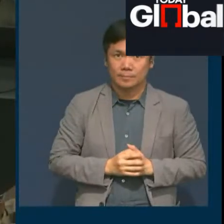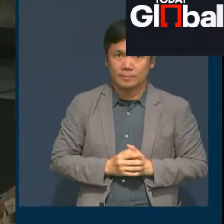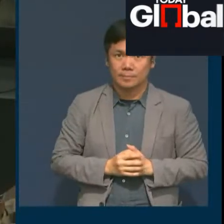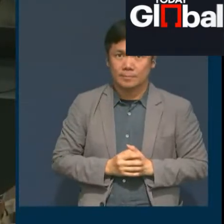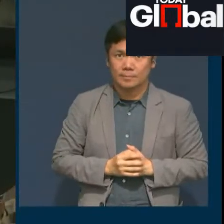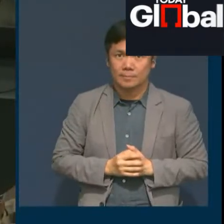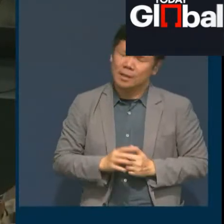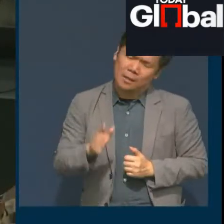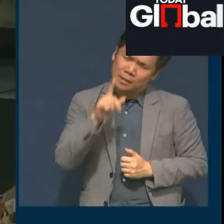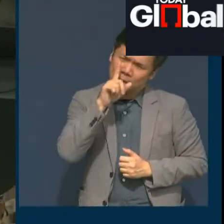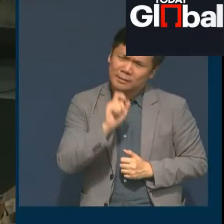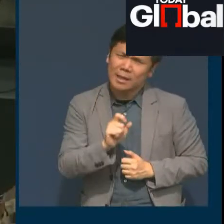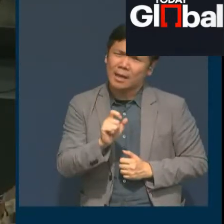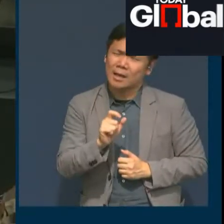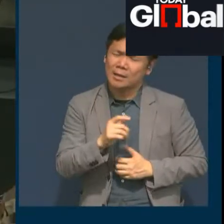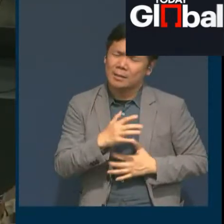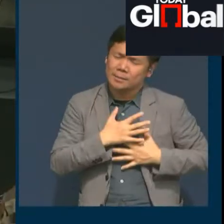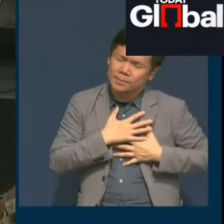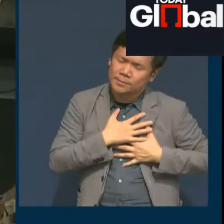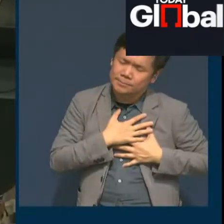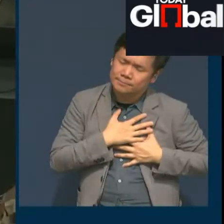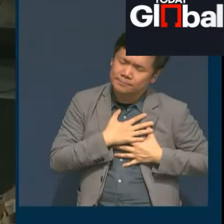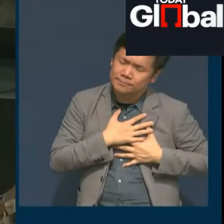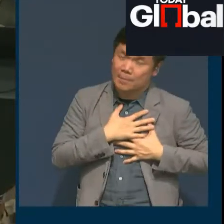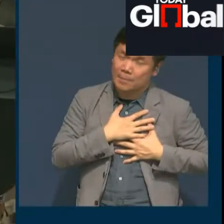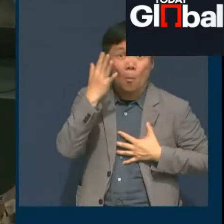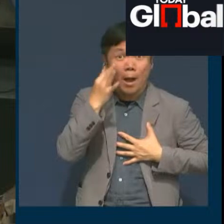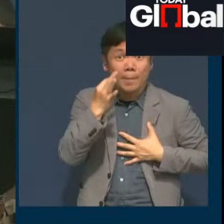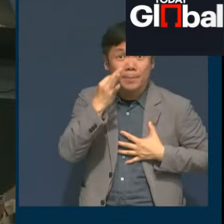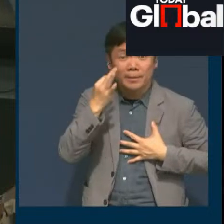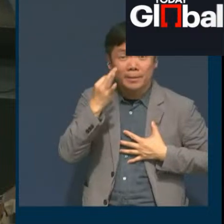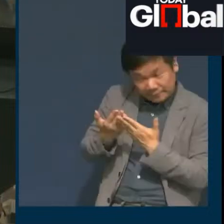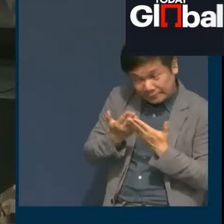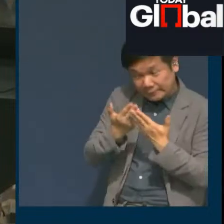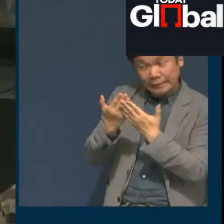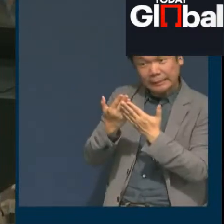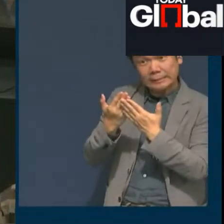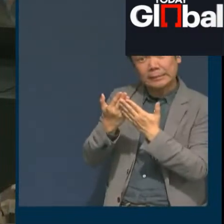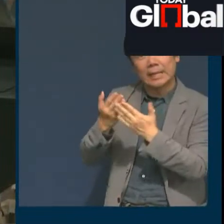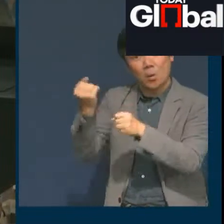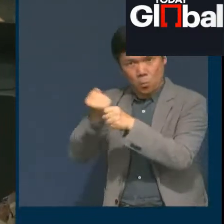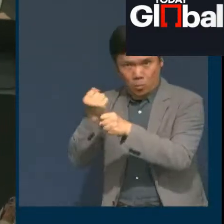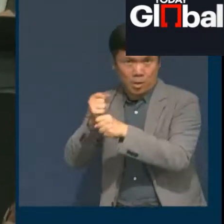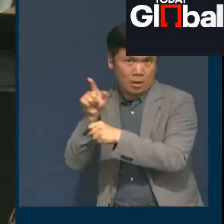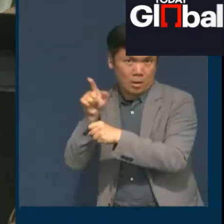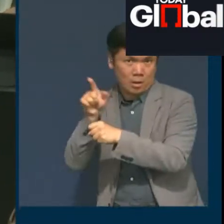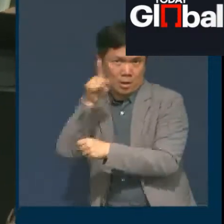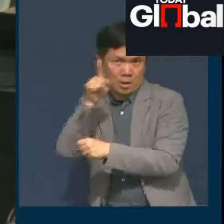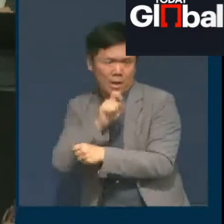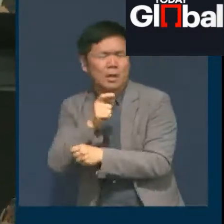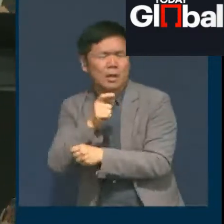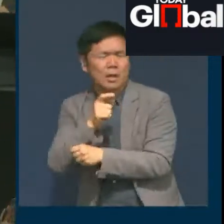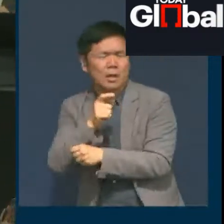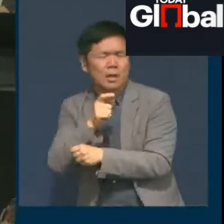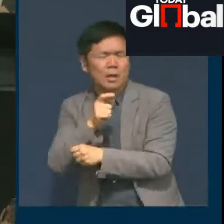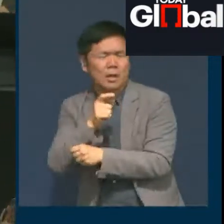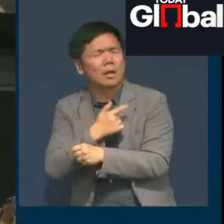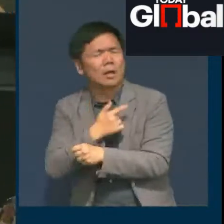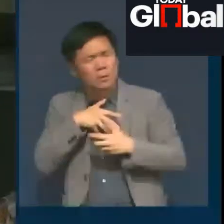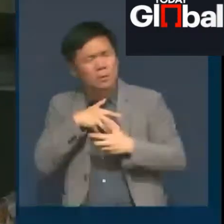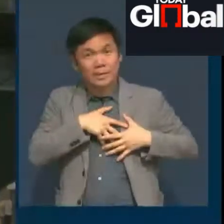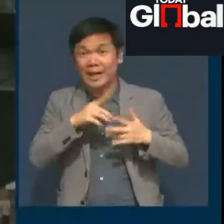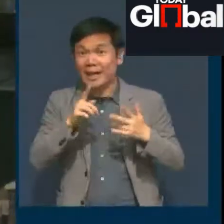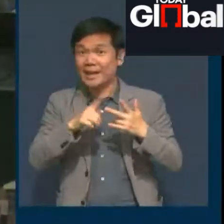my heart. It is where I studied and I worked. And also the World Cup